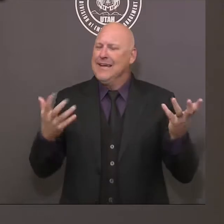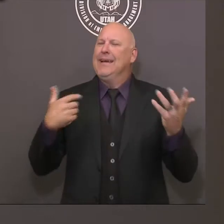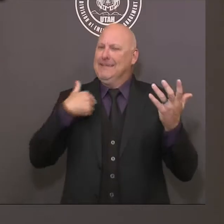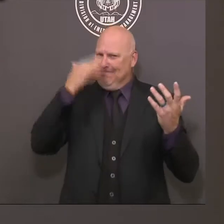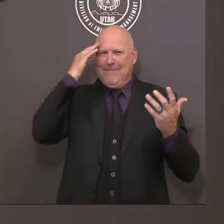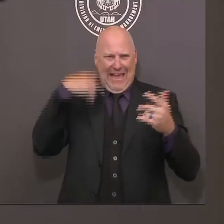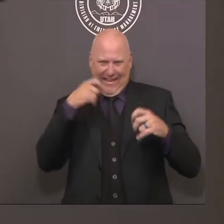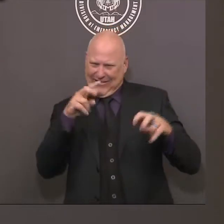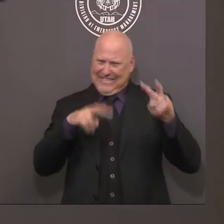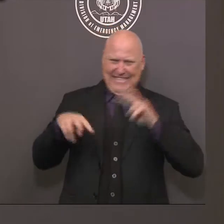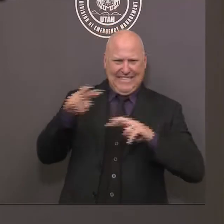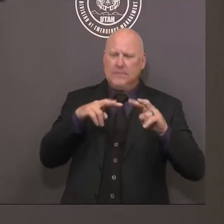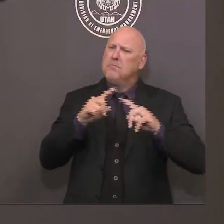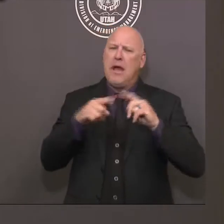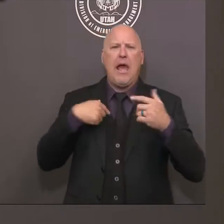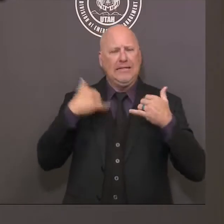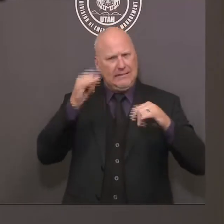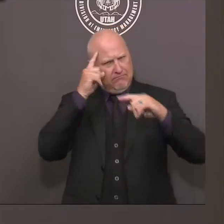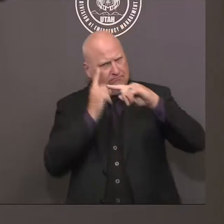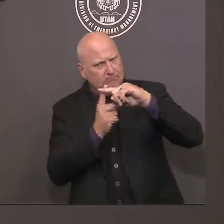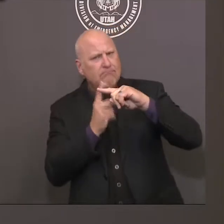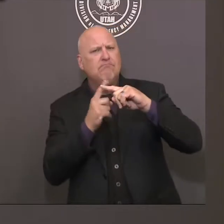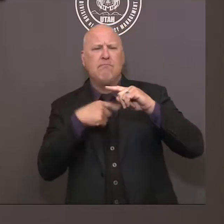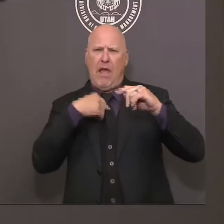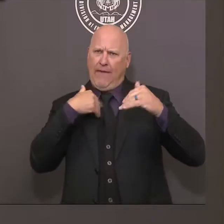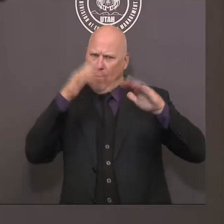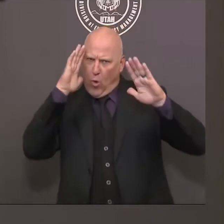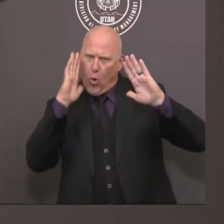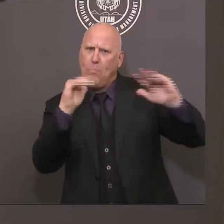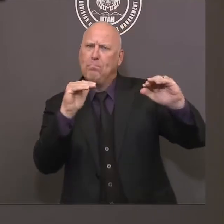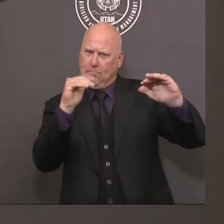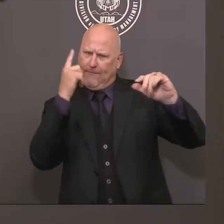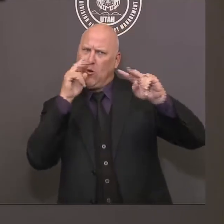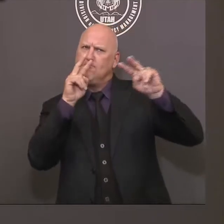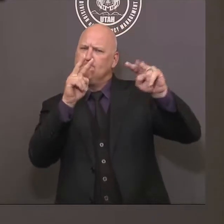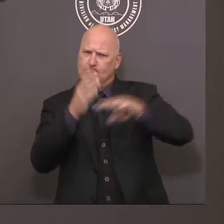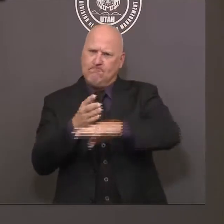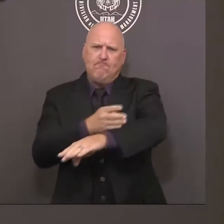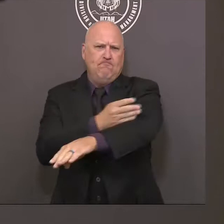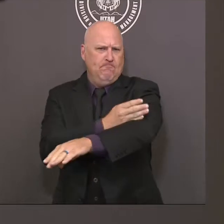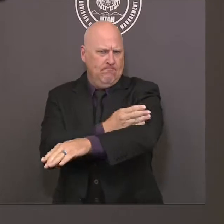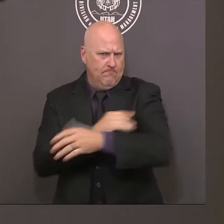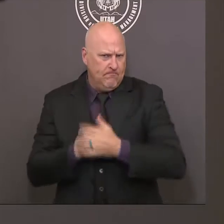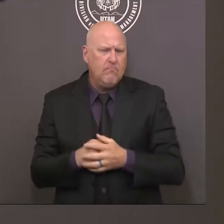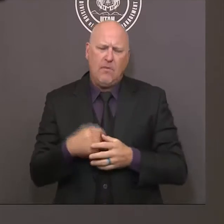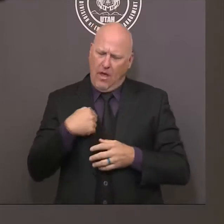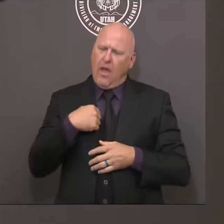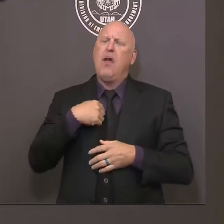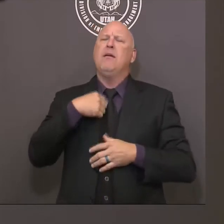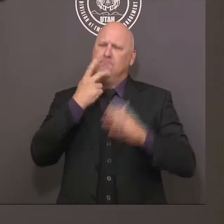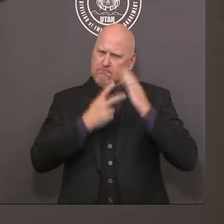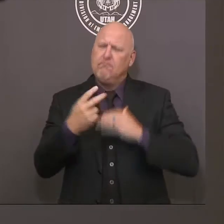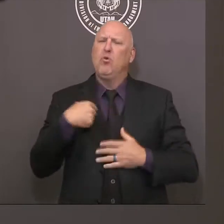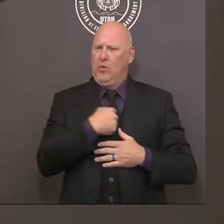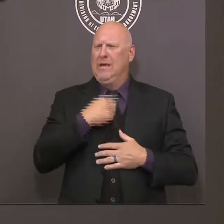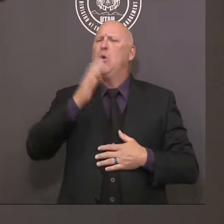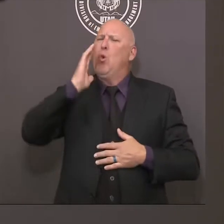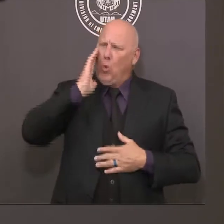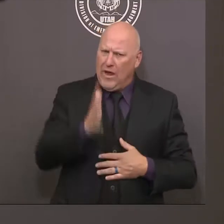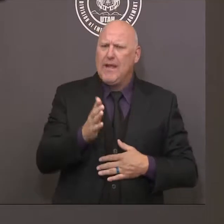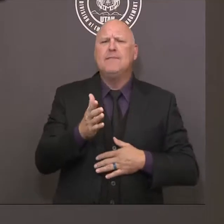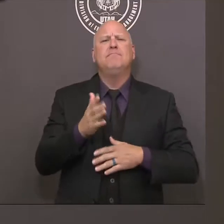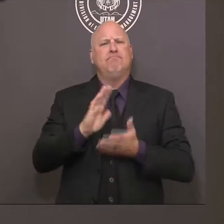there to the people of Utah as we start moving into this recovery mode, that we really are open for business, that we're going to rebound. Not only are we